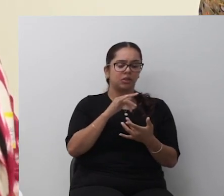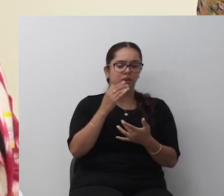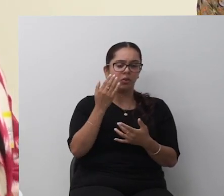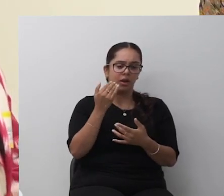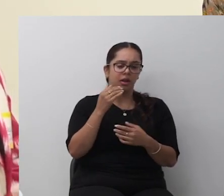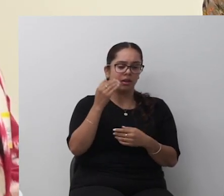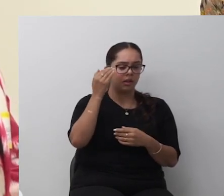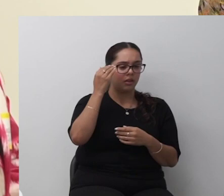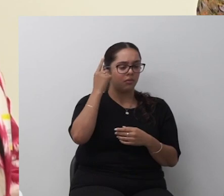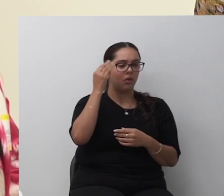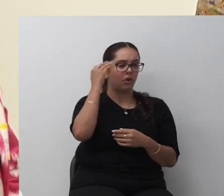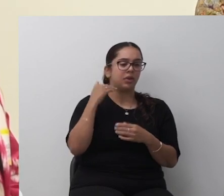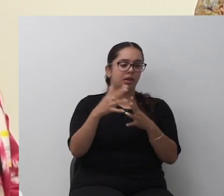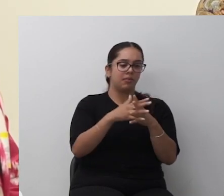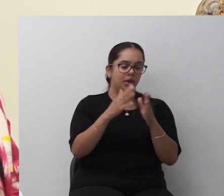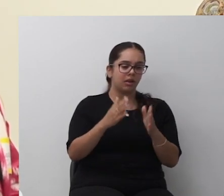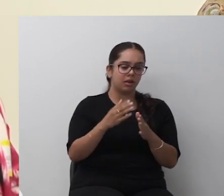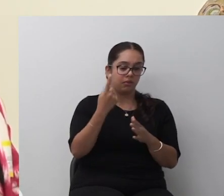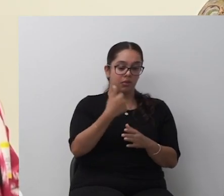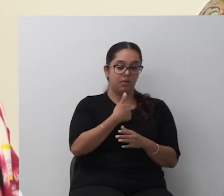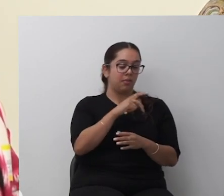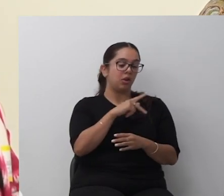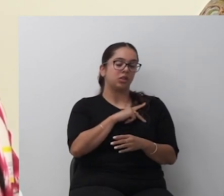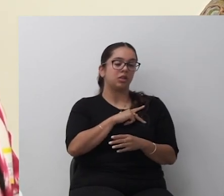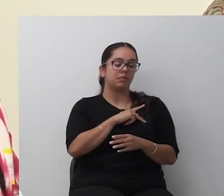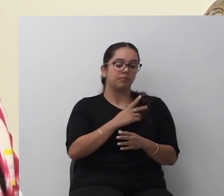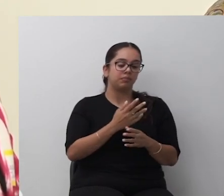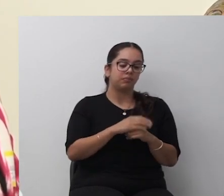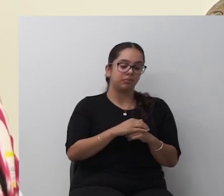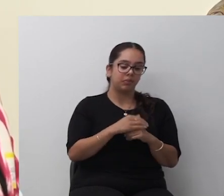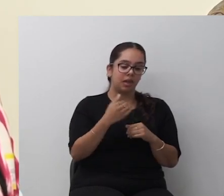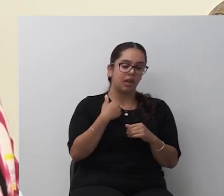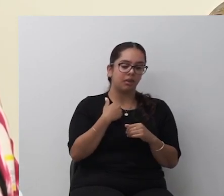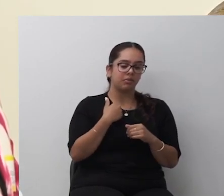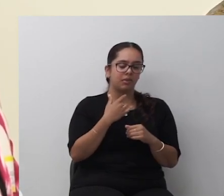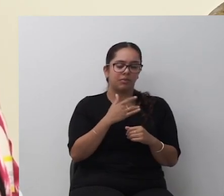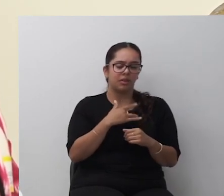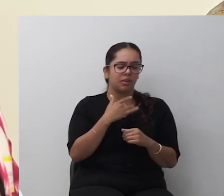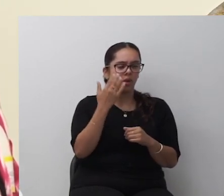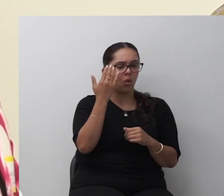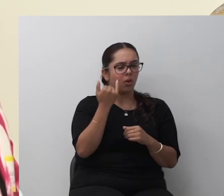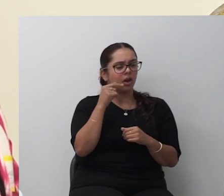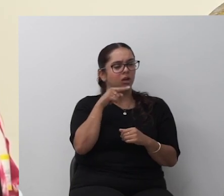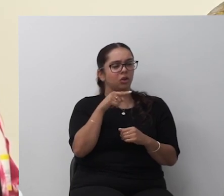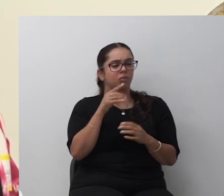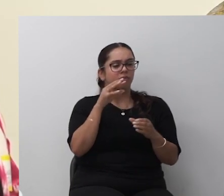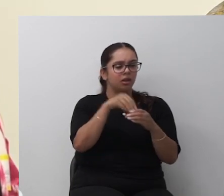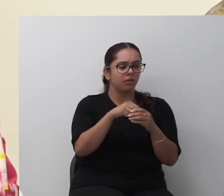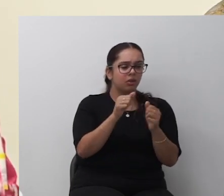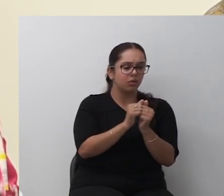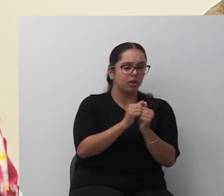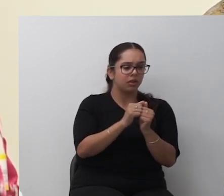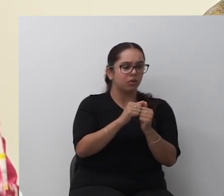think for Korean Americans, or for me specifically, there's a sense of why are you involved on with work